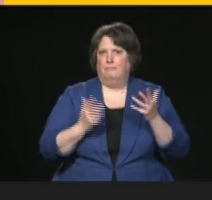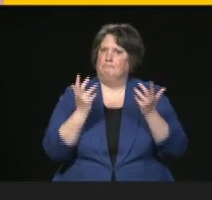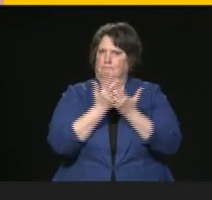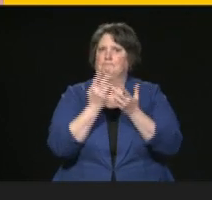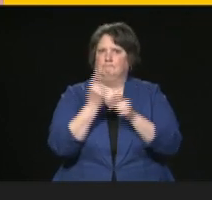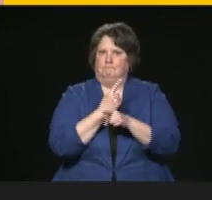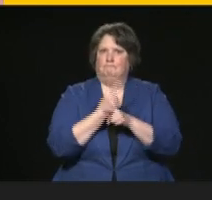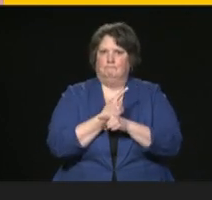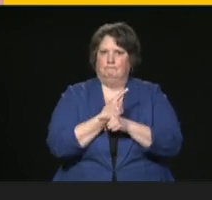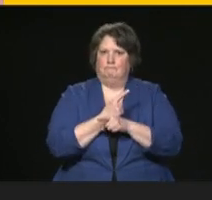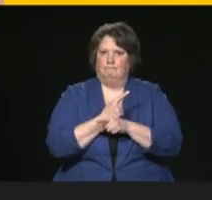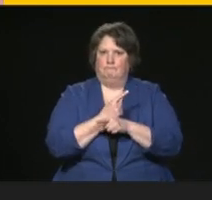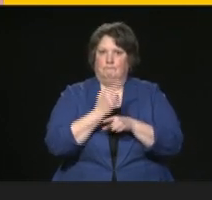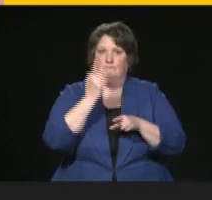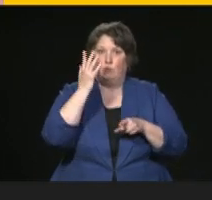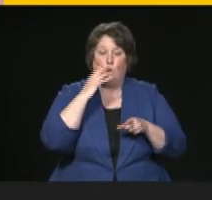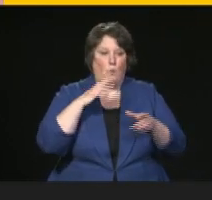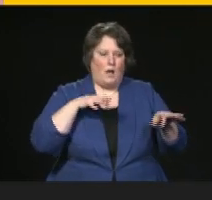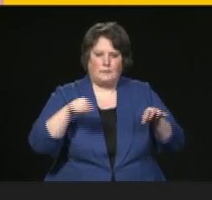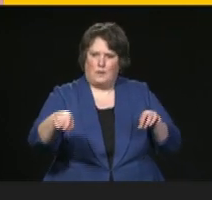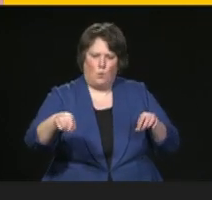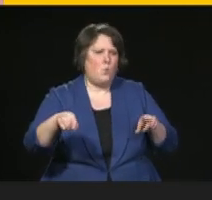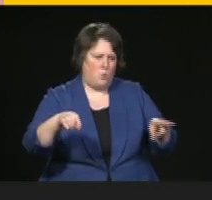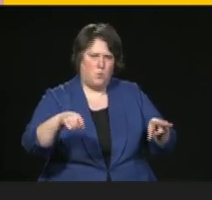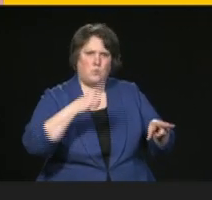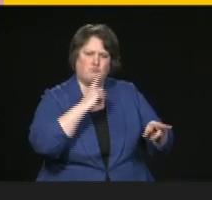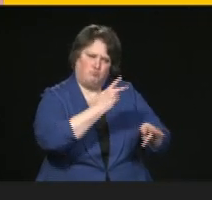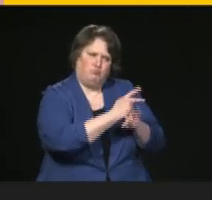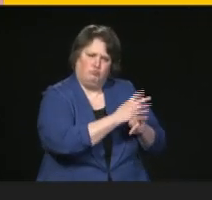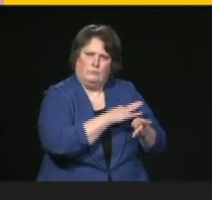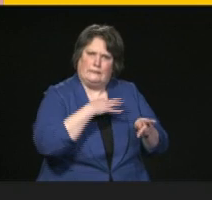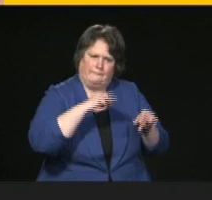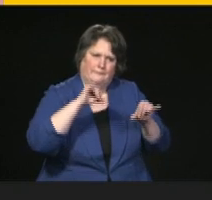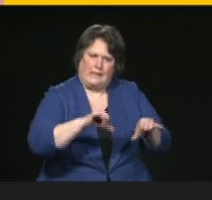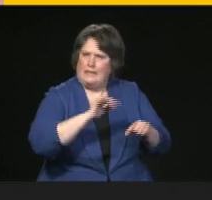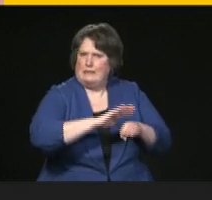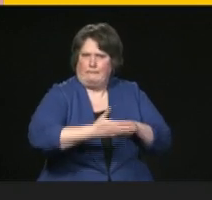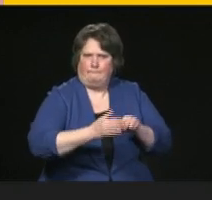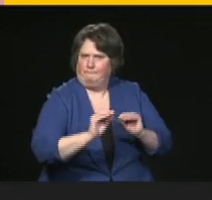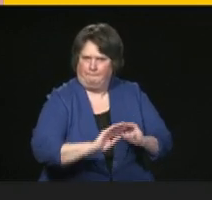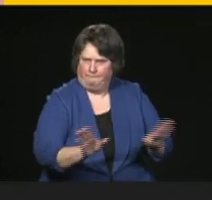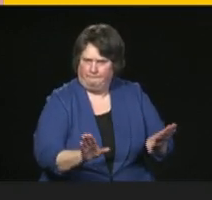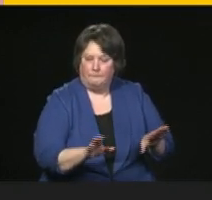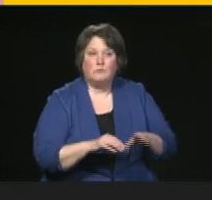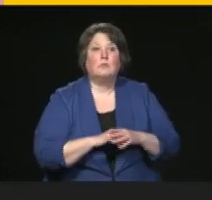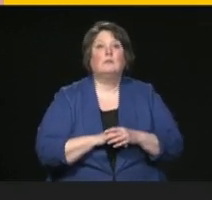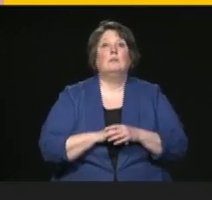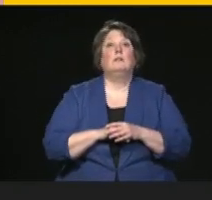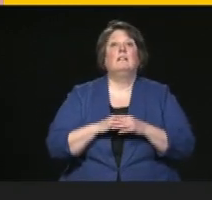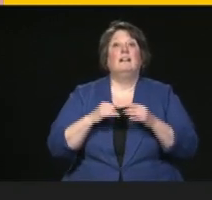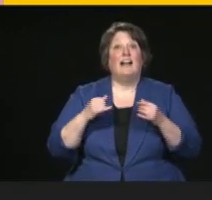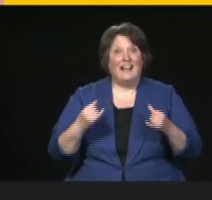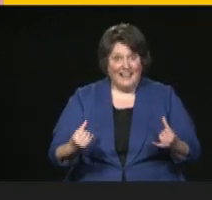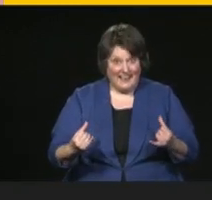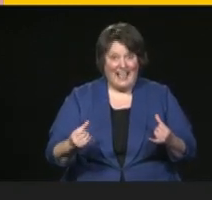maintained, but with this morning's announcement, they'll be able to continue to pay these employees.